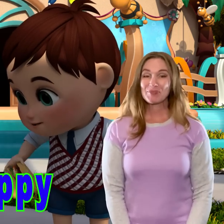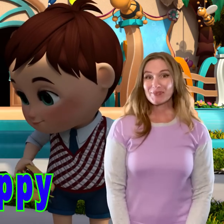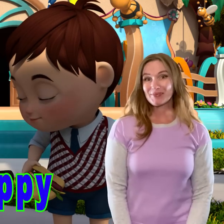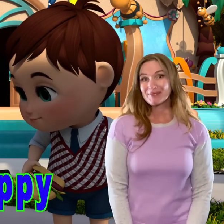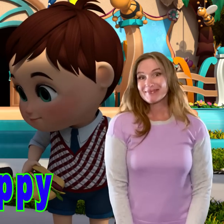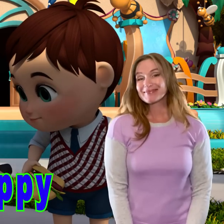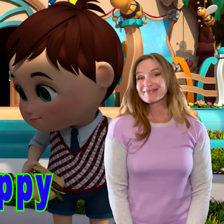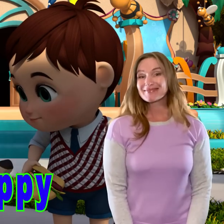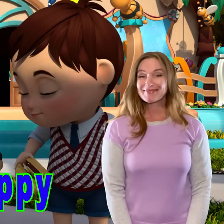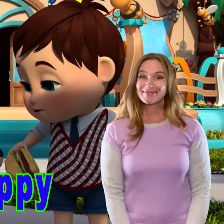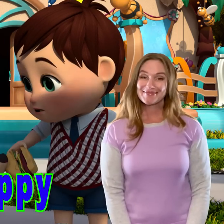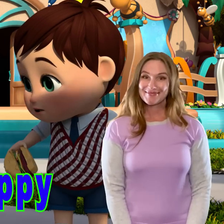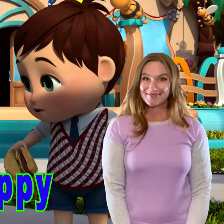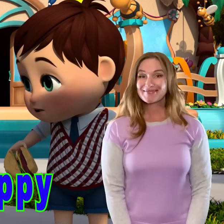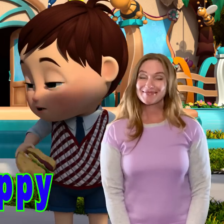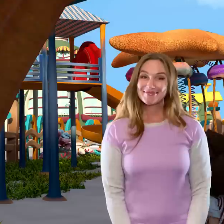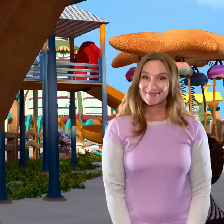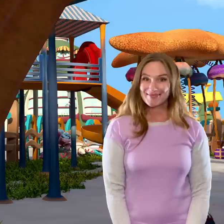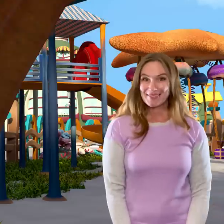this little puppy